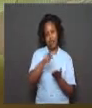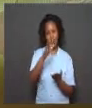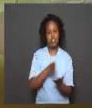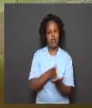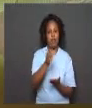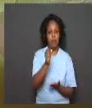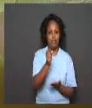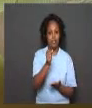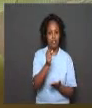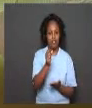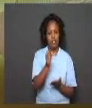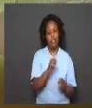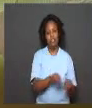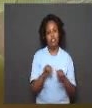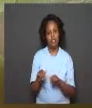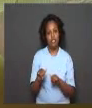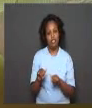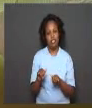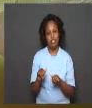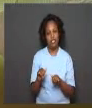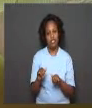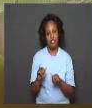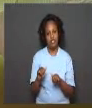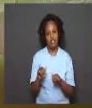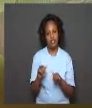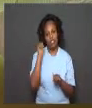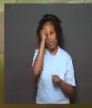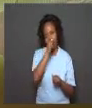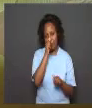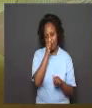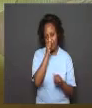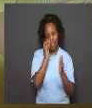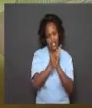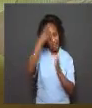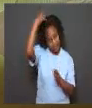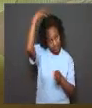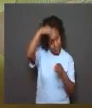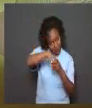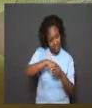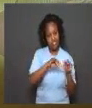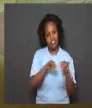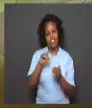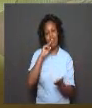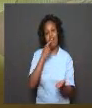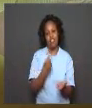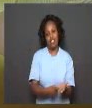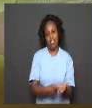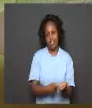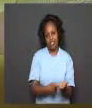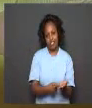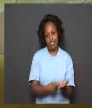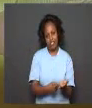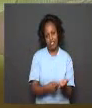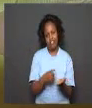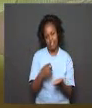democratic rights as they are enshrined in the Ethiopian Constitution.